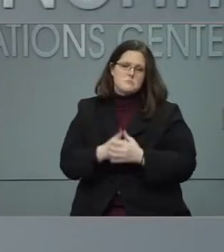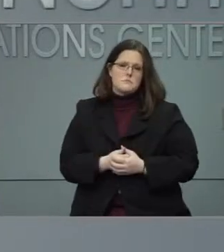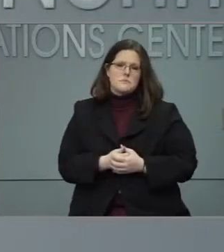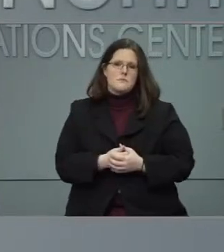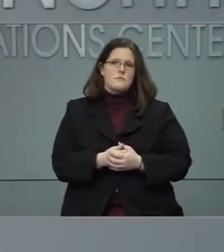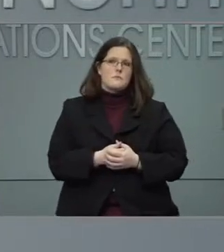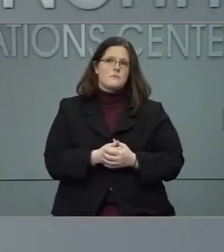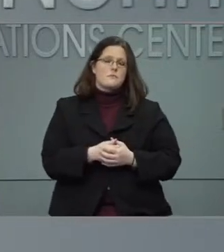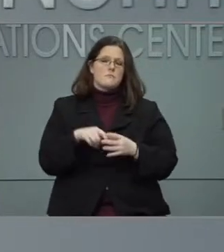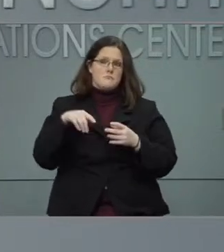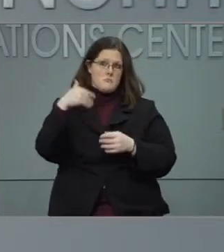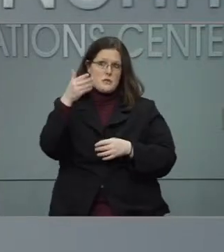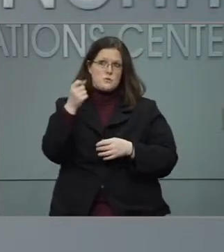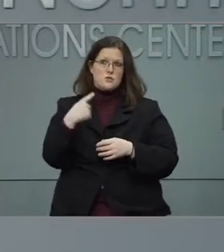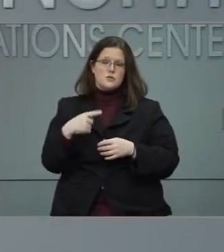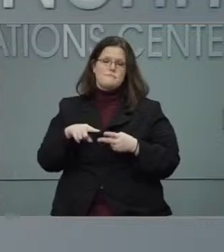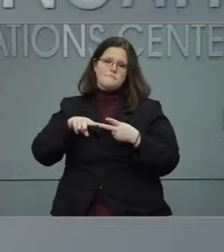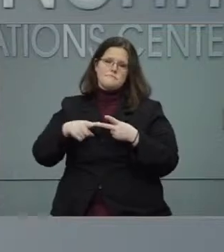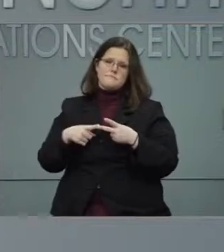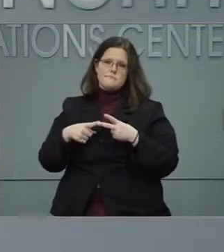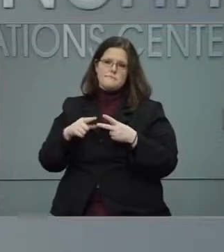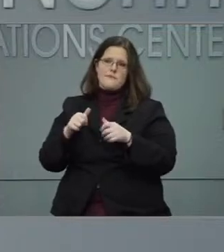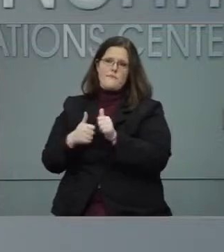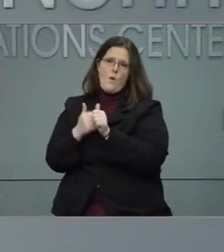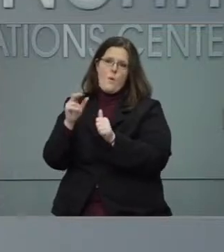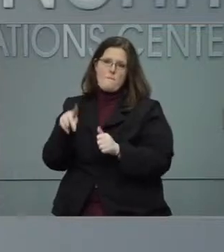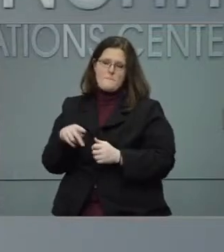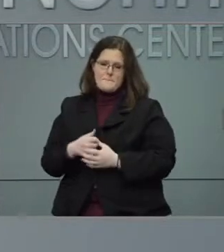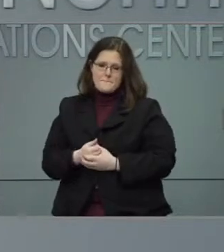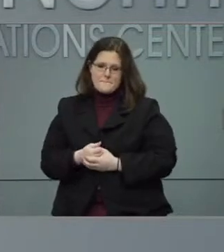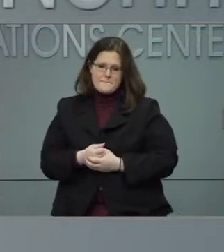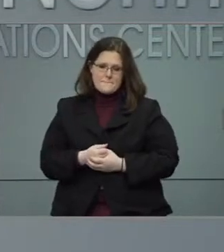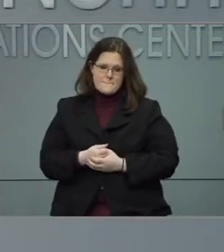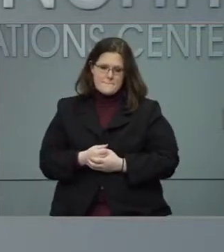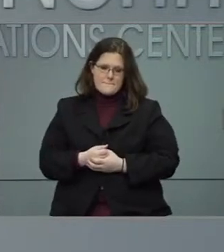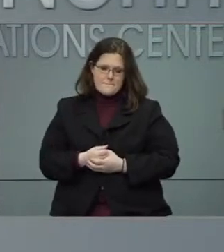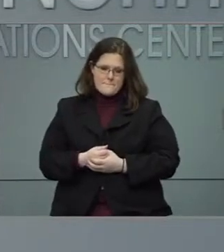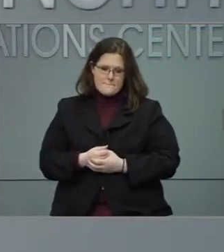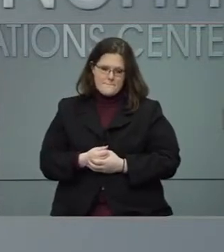We have a follow-up, Ben Sessoms, News and Observer.